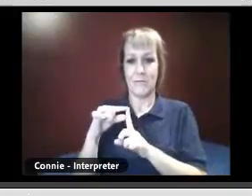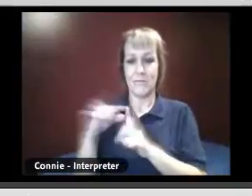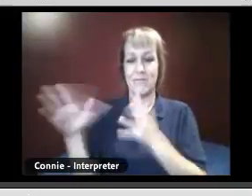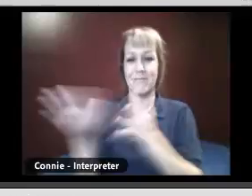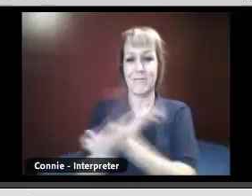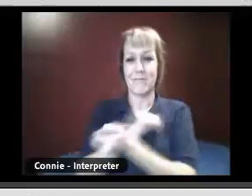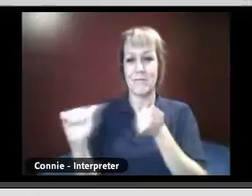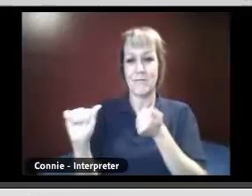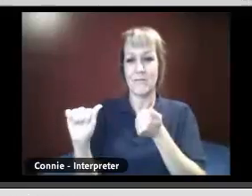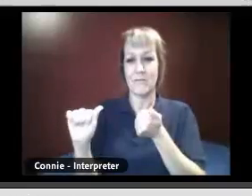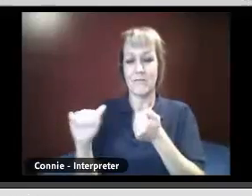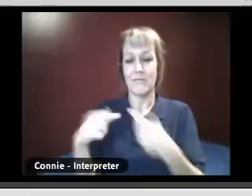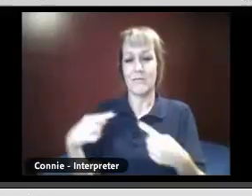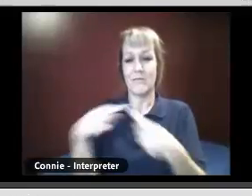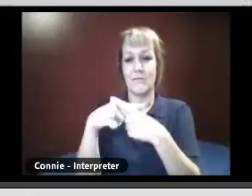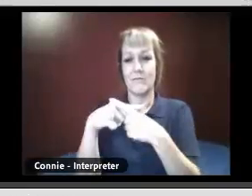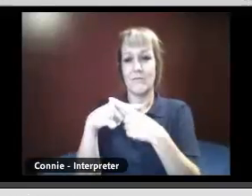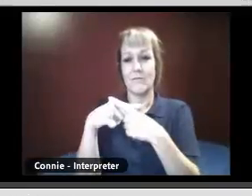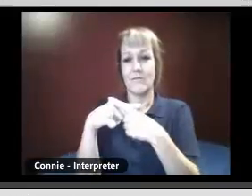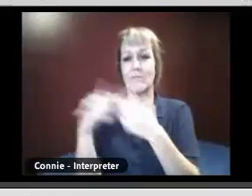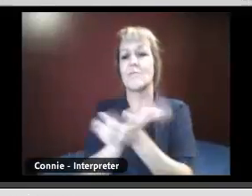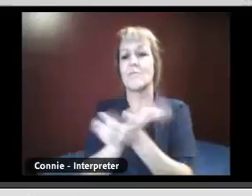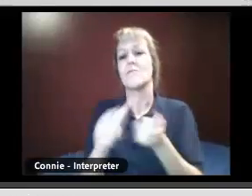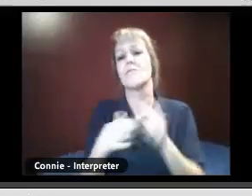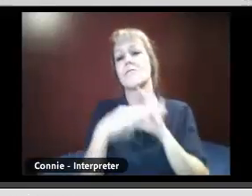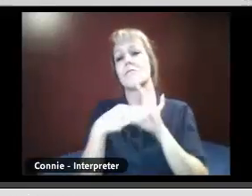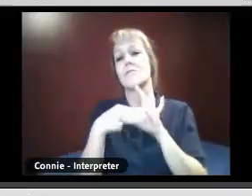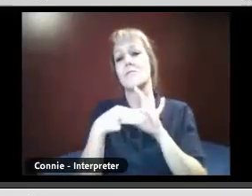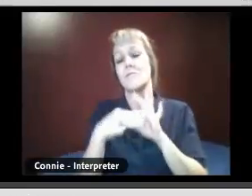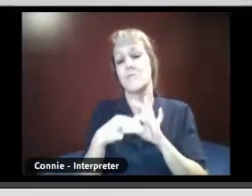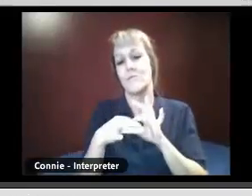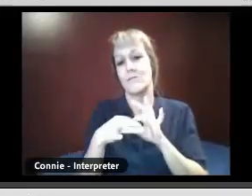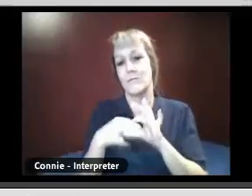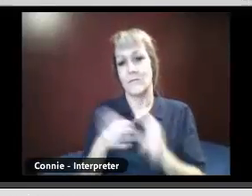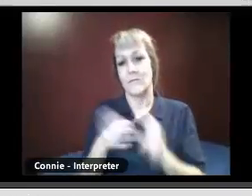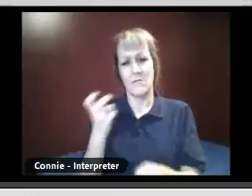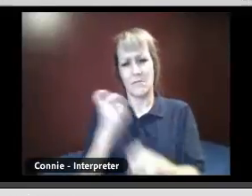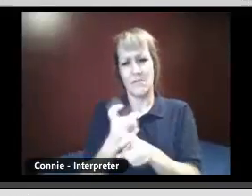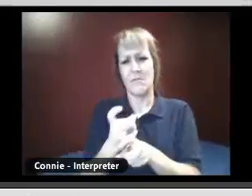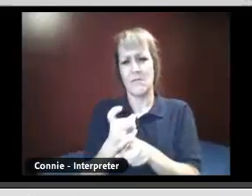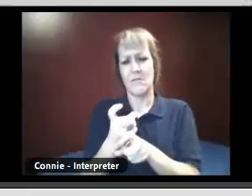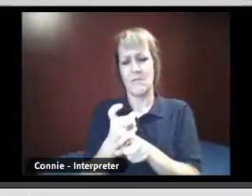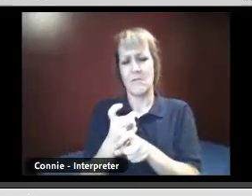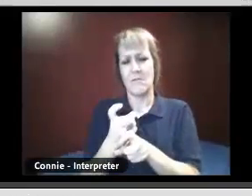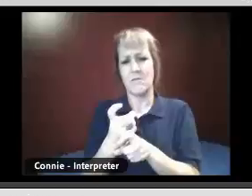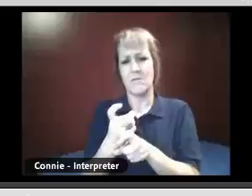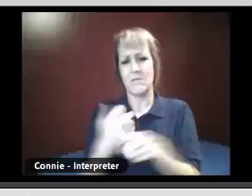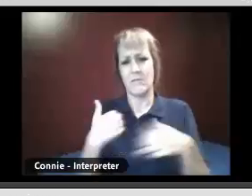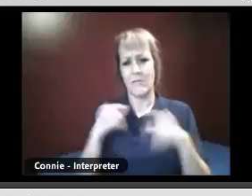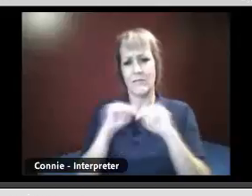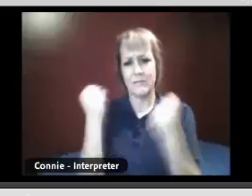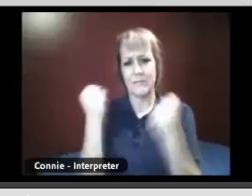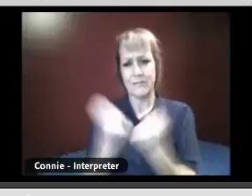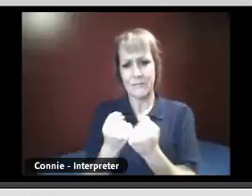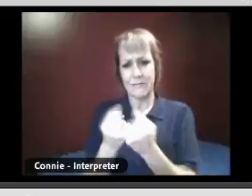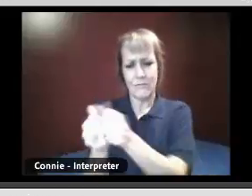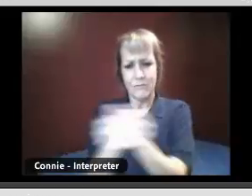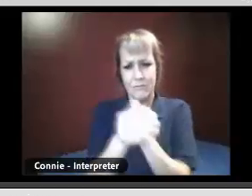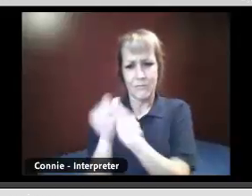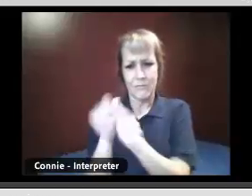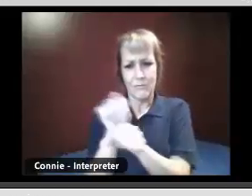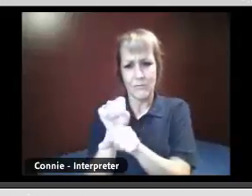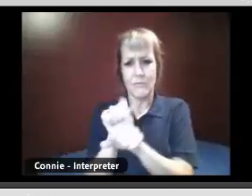conflict damages relationships. And boy, it's hard enough to get a good cohesive team together, but when you finally get